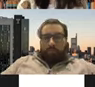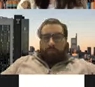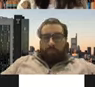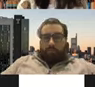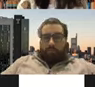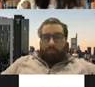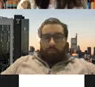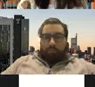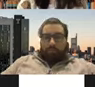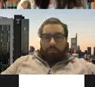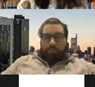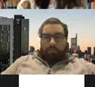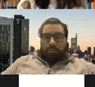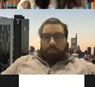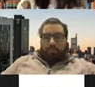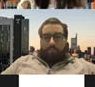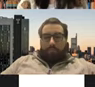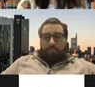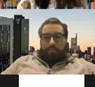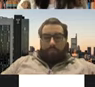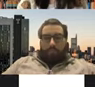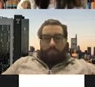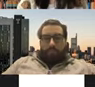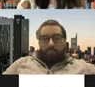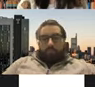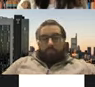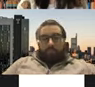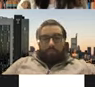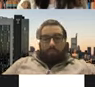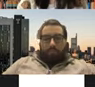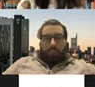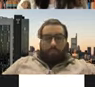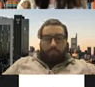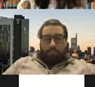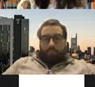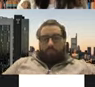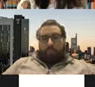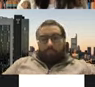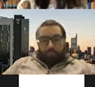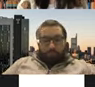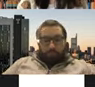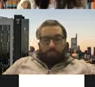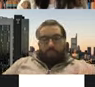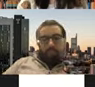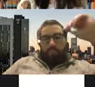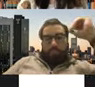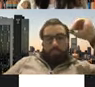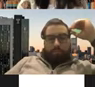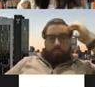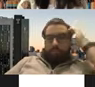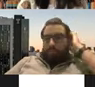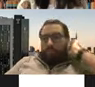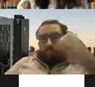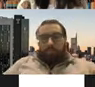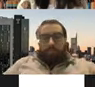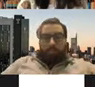5 months, weekly intervals. And when they say cross-sectional, it means that it simply was, whoever happened